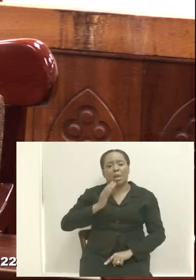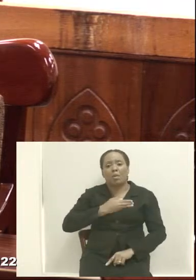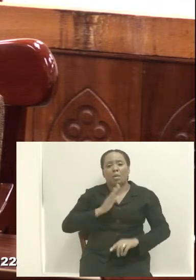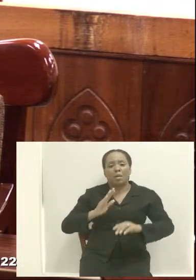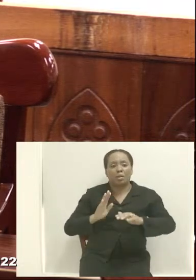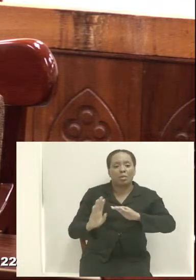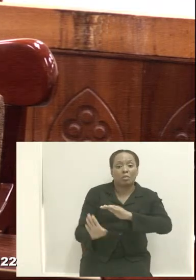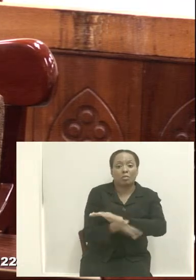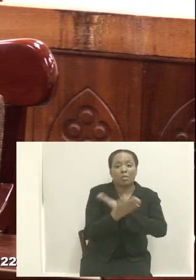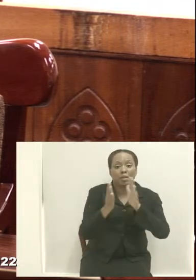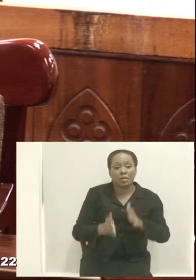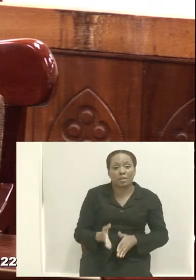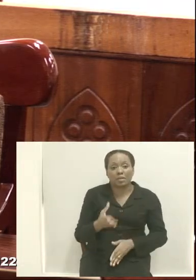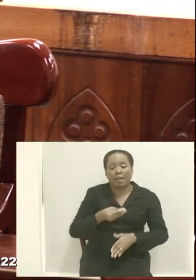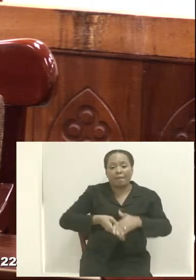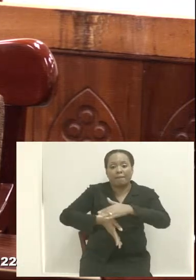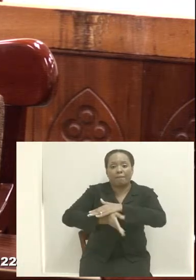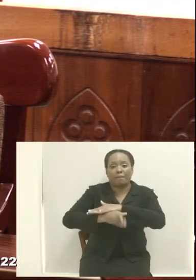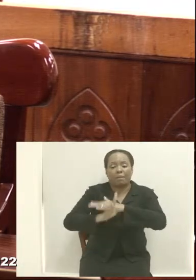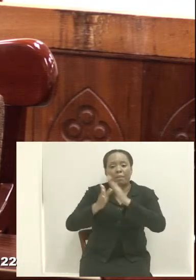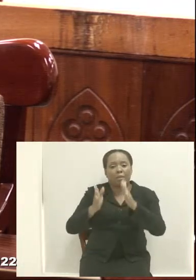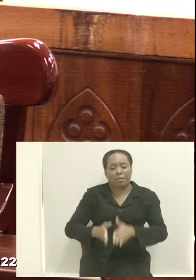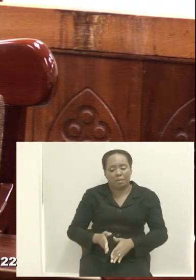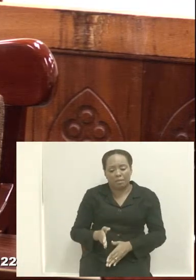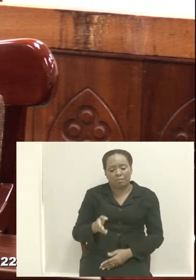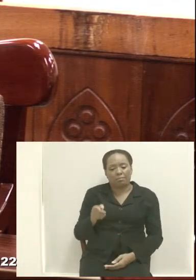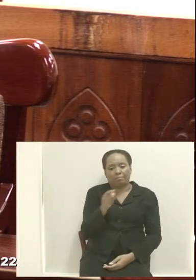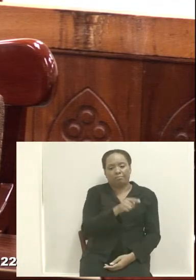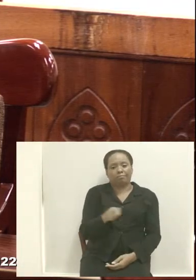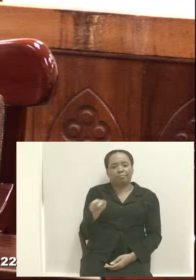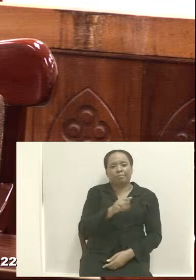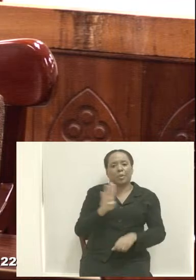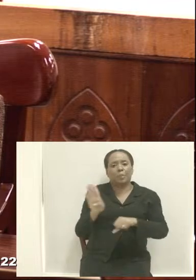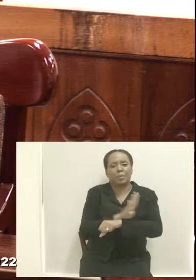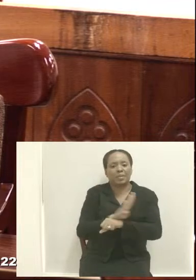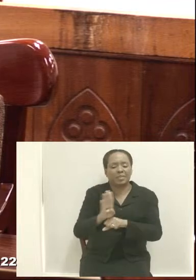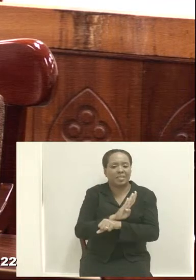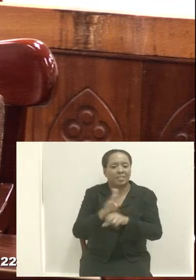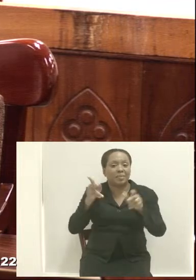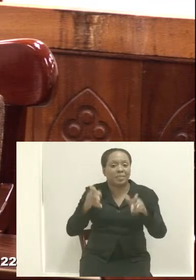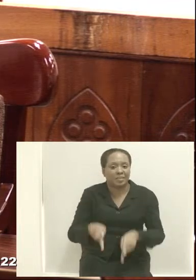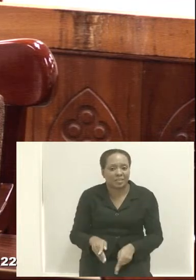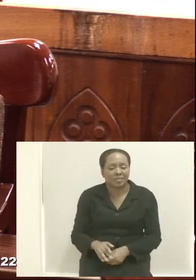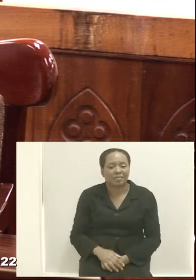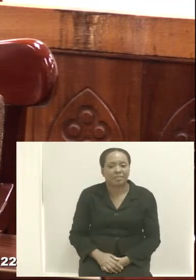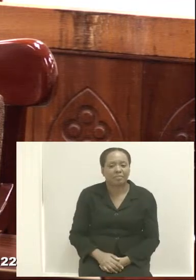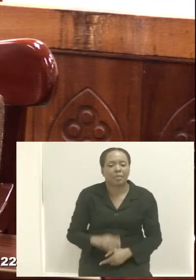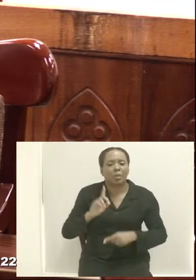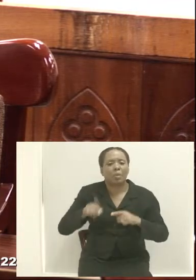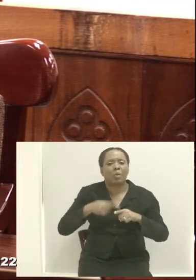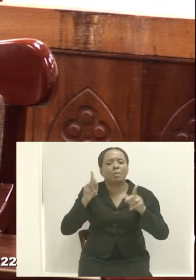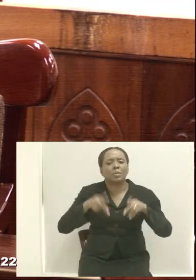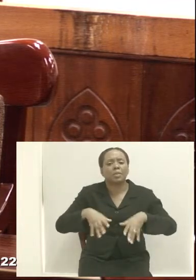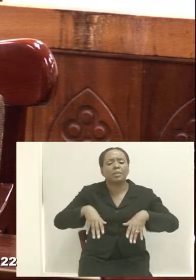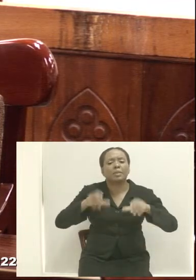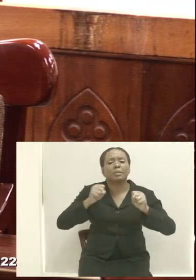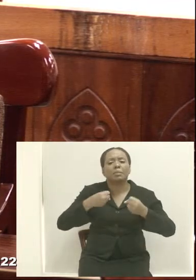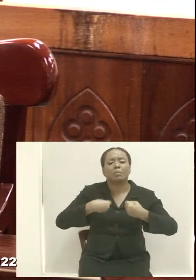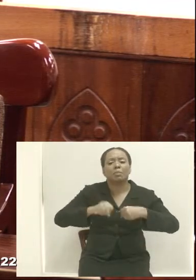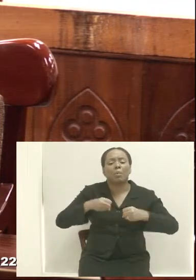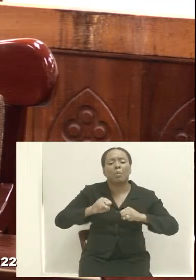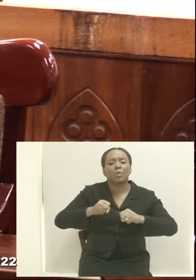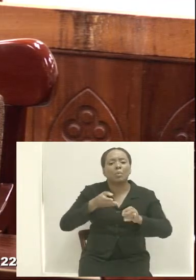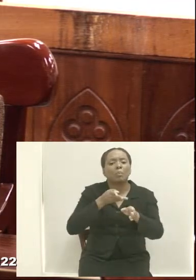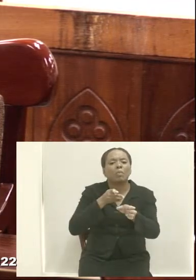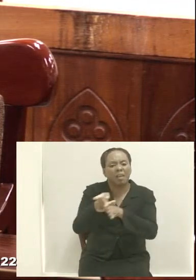When a person takes up a sport professionally, he becomes a business person, and he is no less a business person than any other